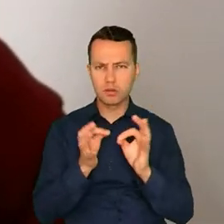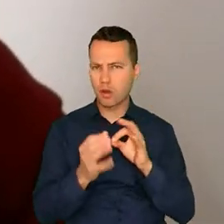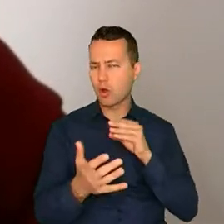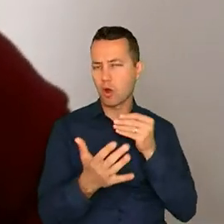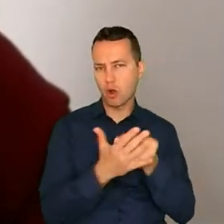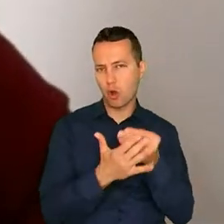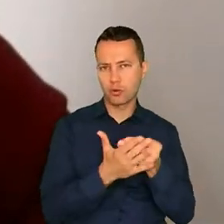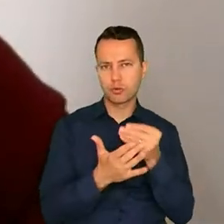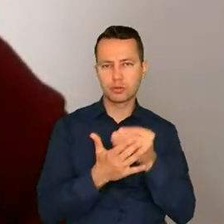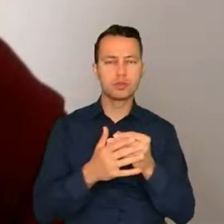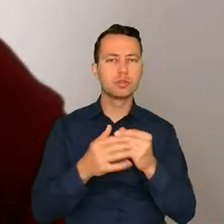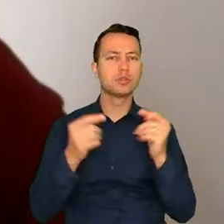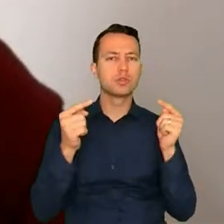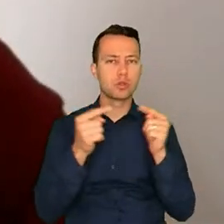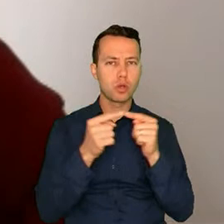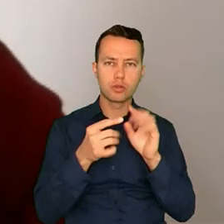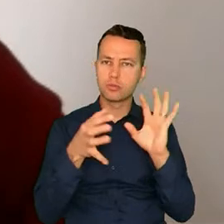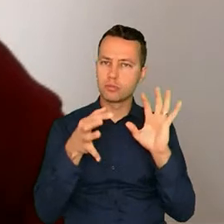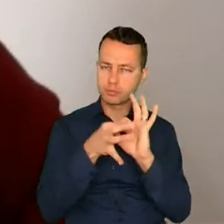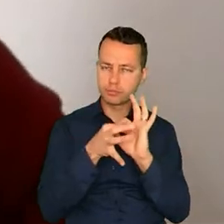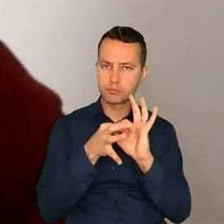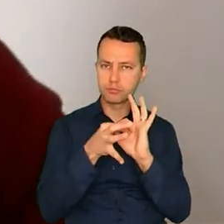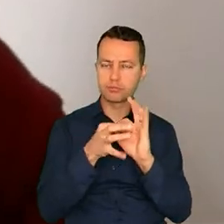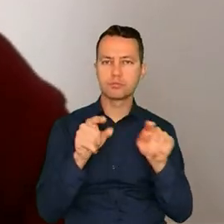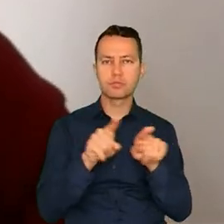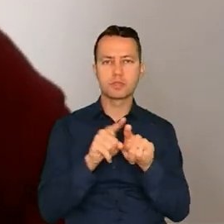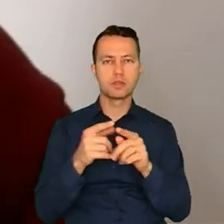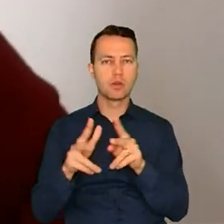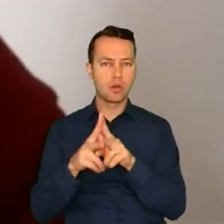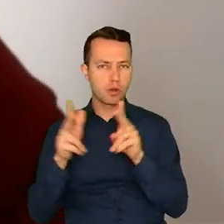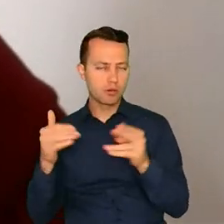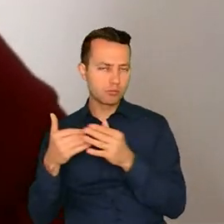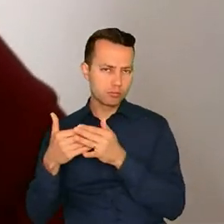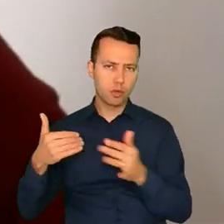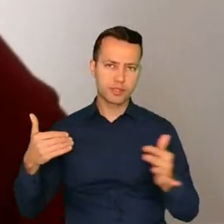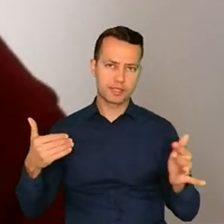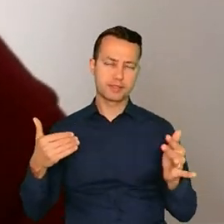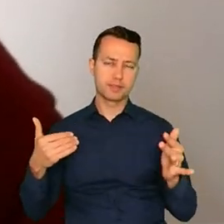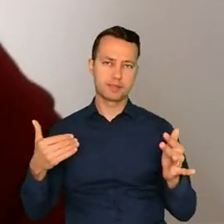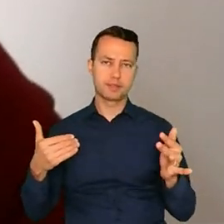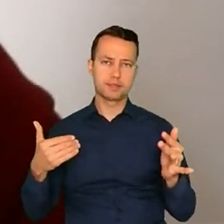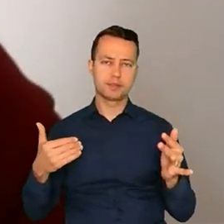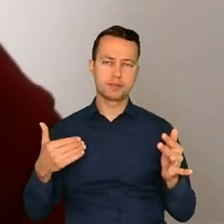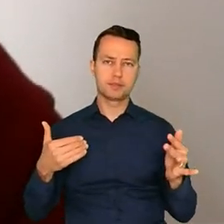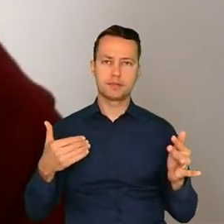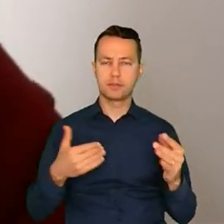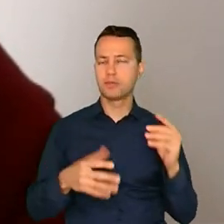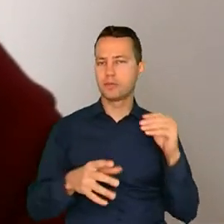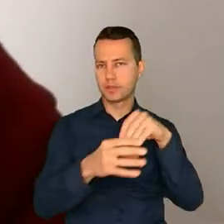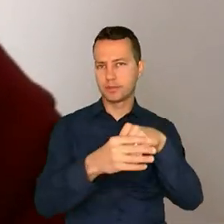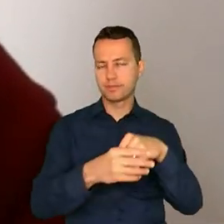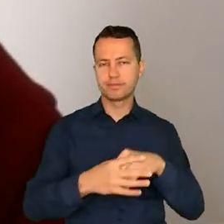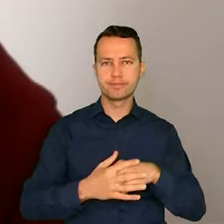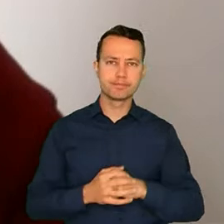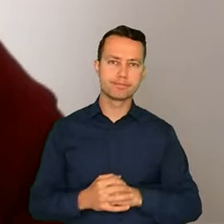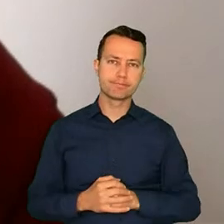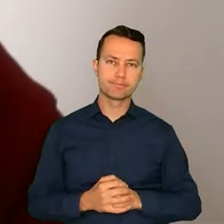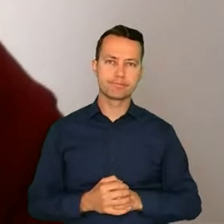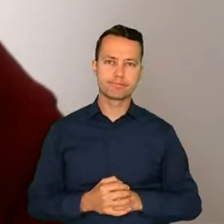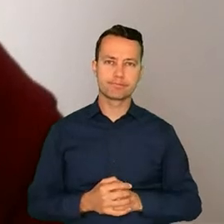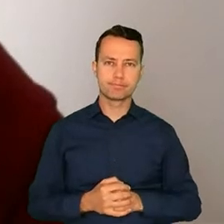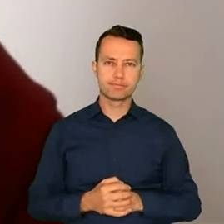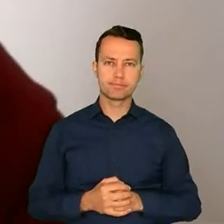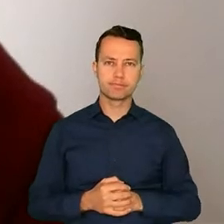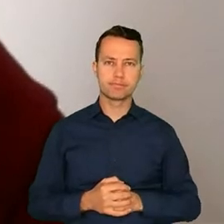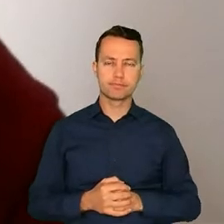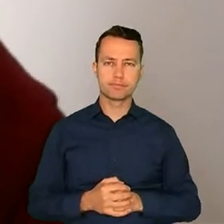processes. So it would be something companies really need to do well to avoid, legal